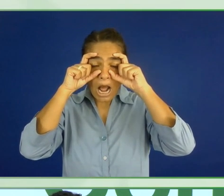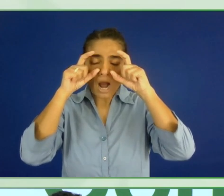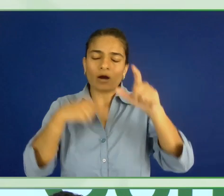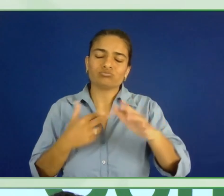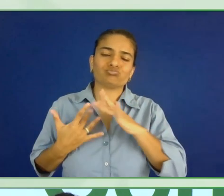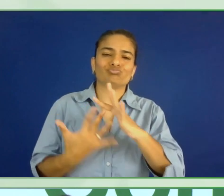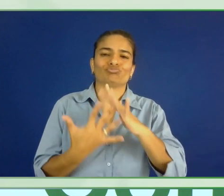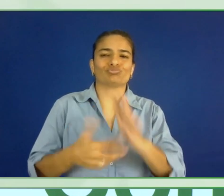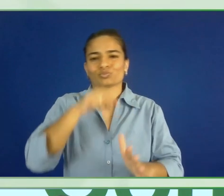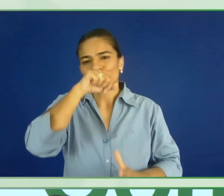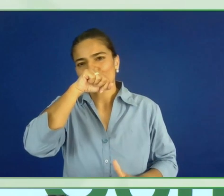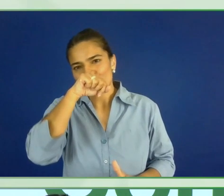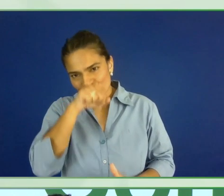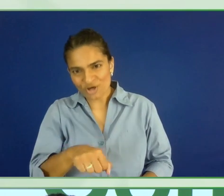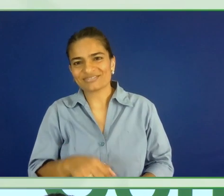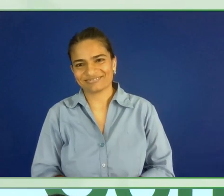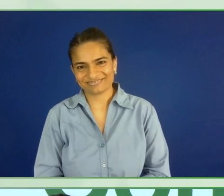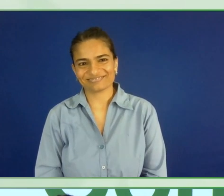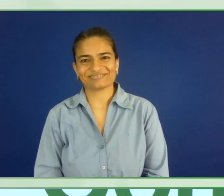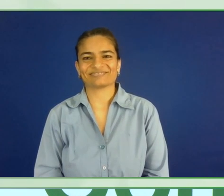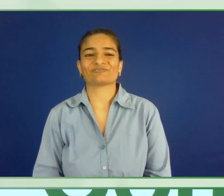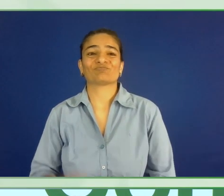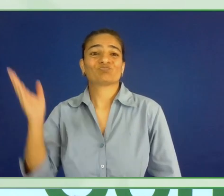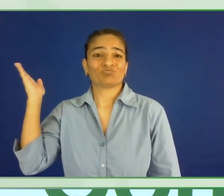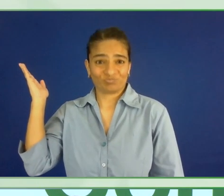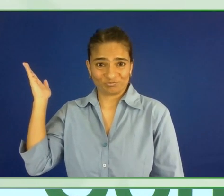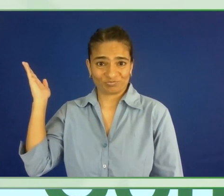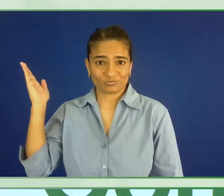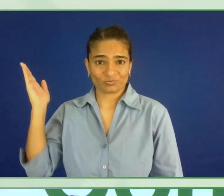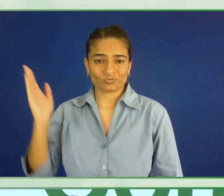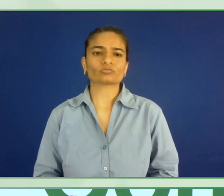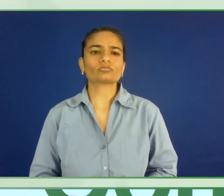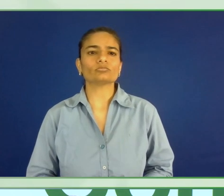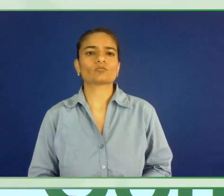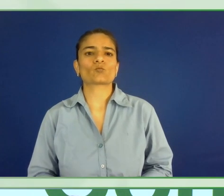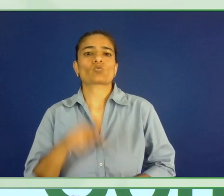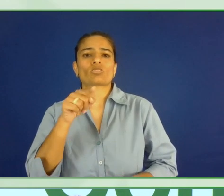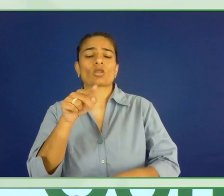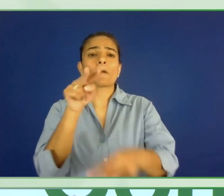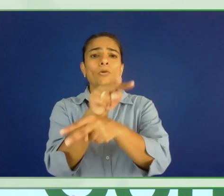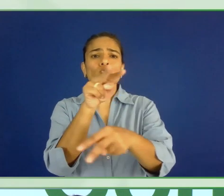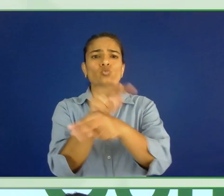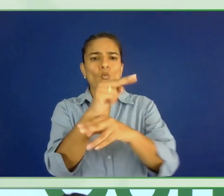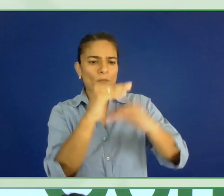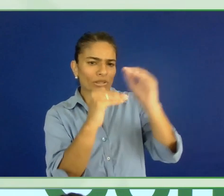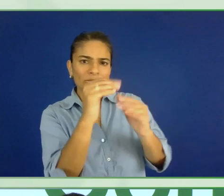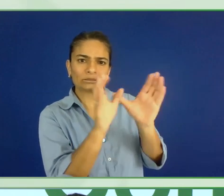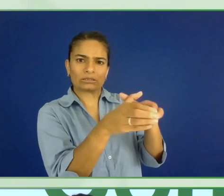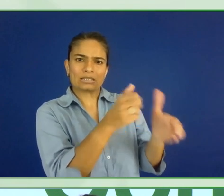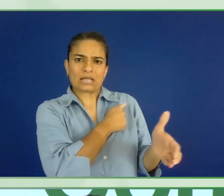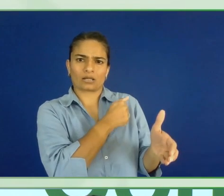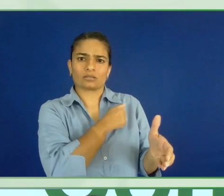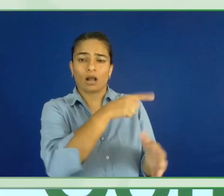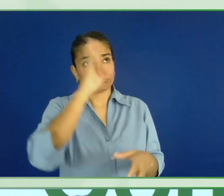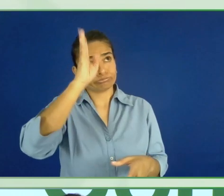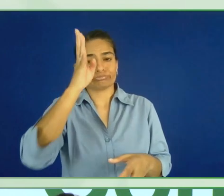Next slide, please. So Mentorability Canada is an initiative of the Canadian Association for Supported Employment, which